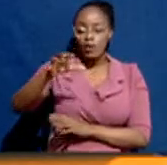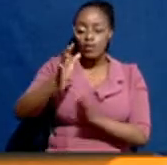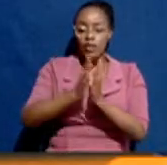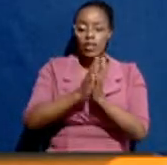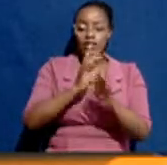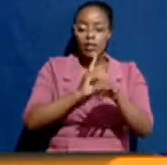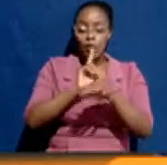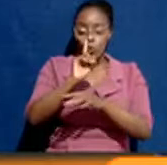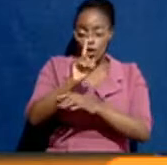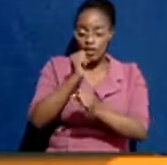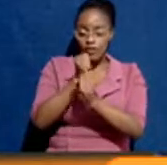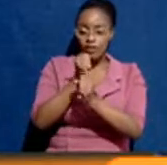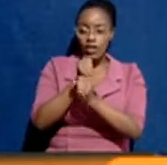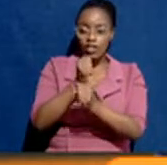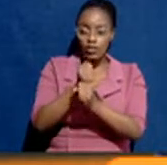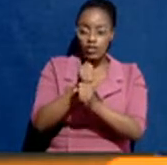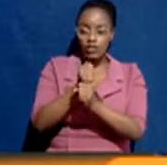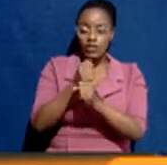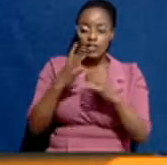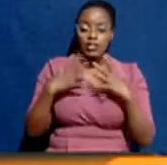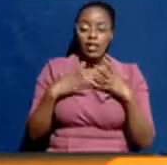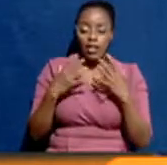one such function is health.